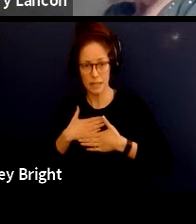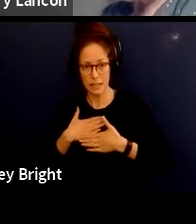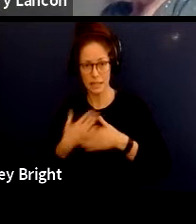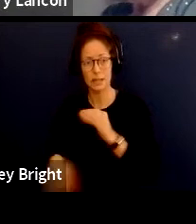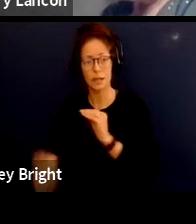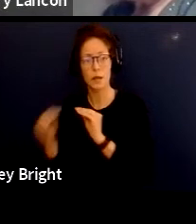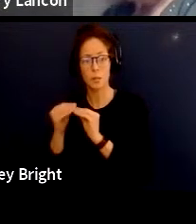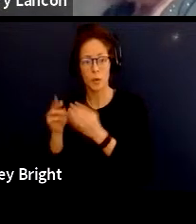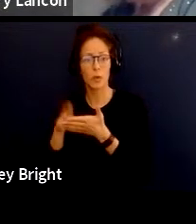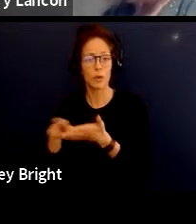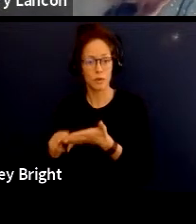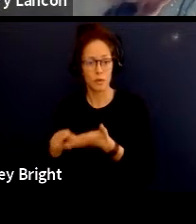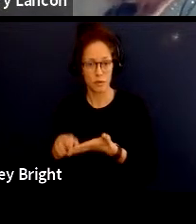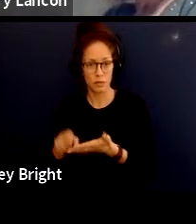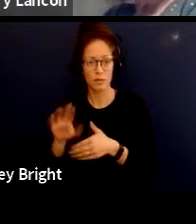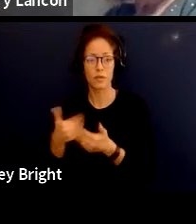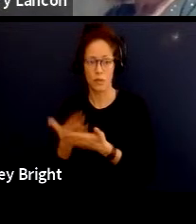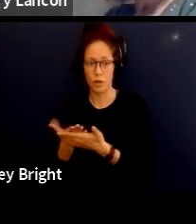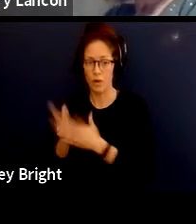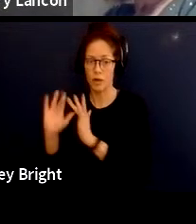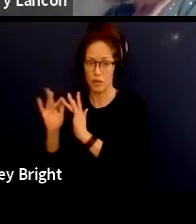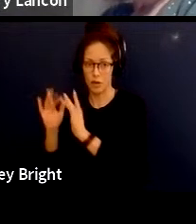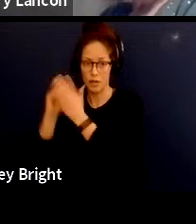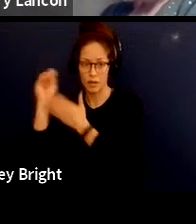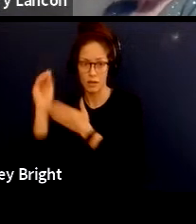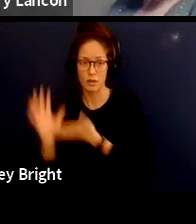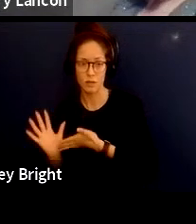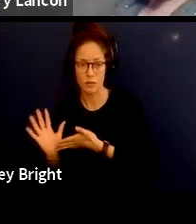more resources for the online learners.